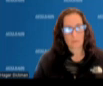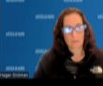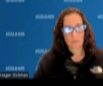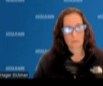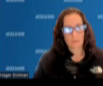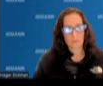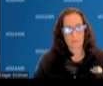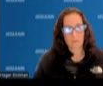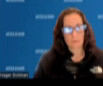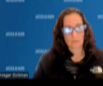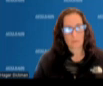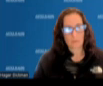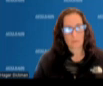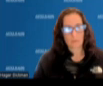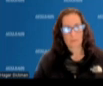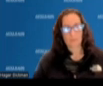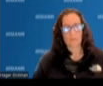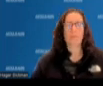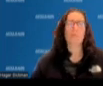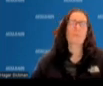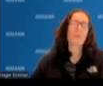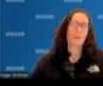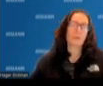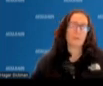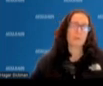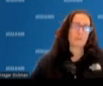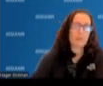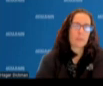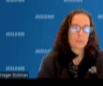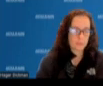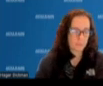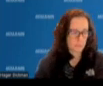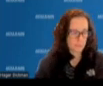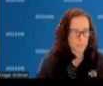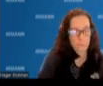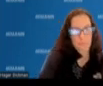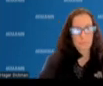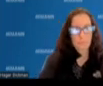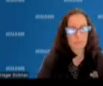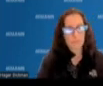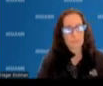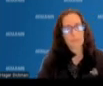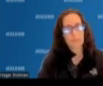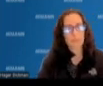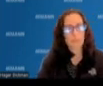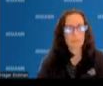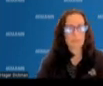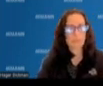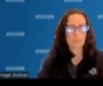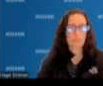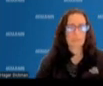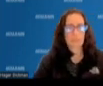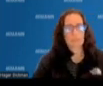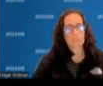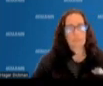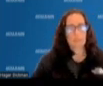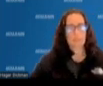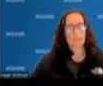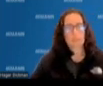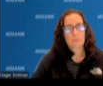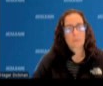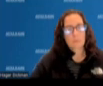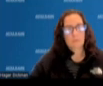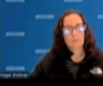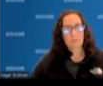we've also heard a lot of talk about a per capita cap for the expansion population only. This